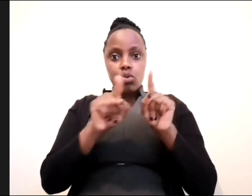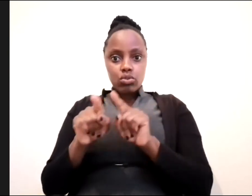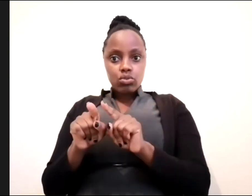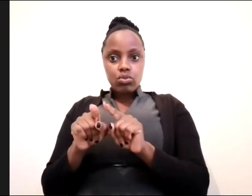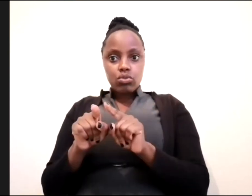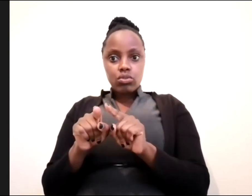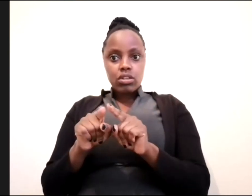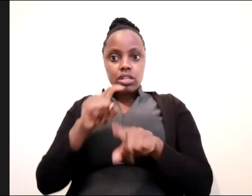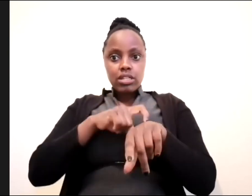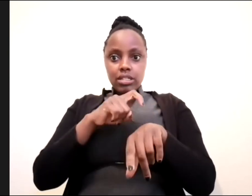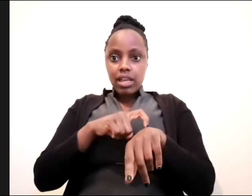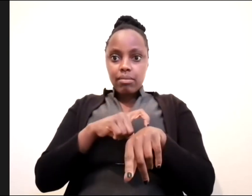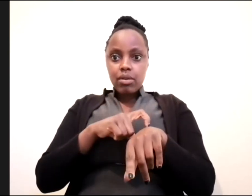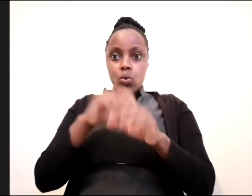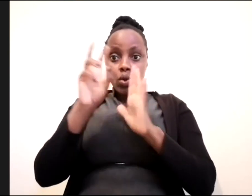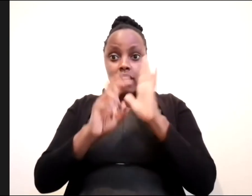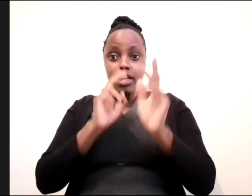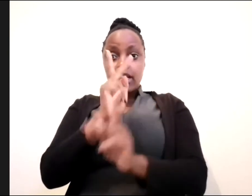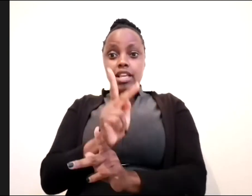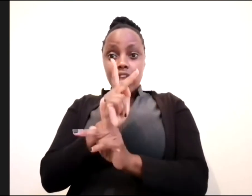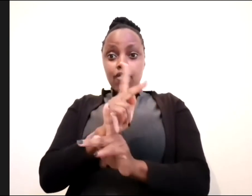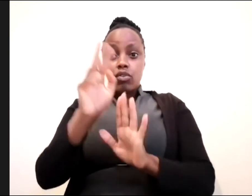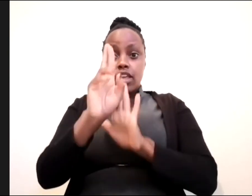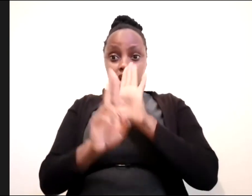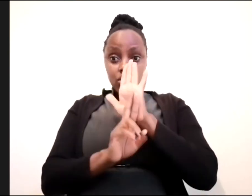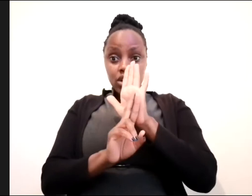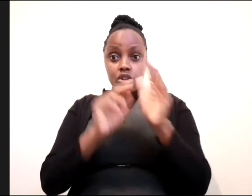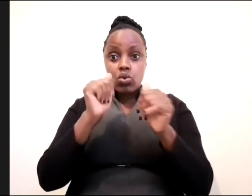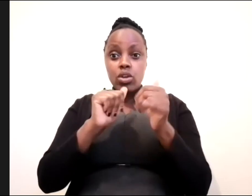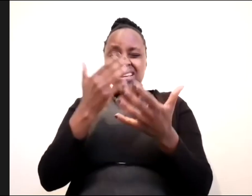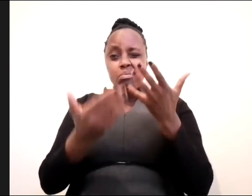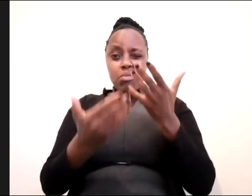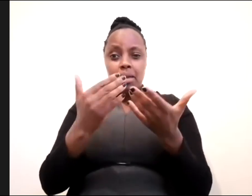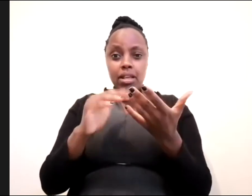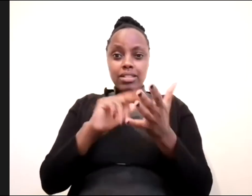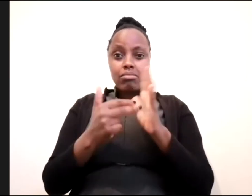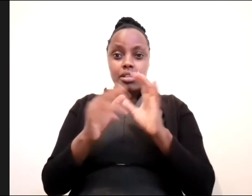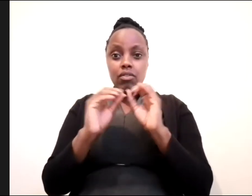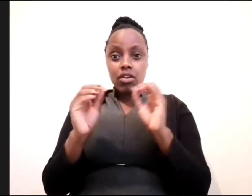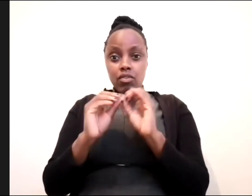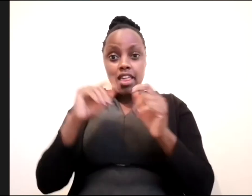when we read careful the regulations, it's mean also that I think the intentions